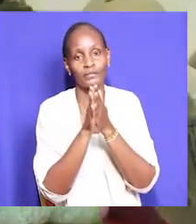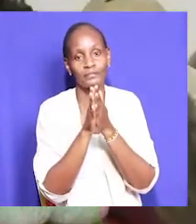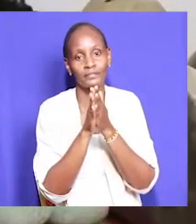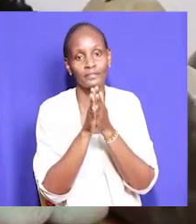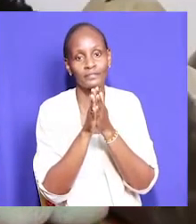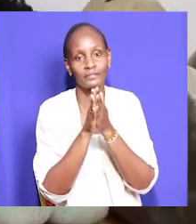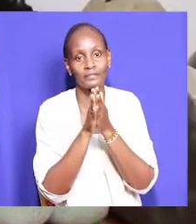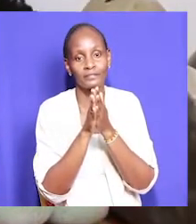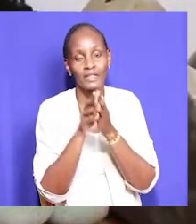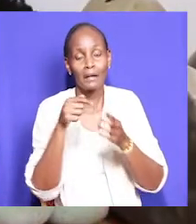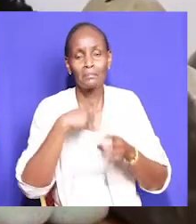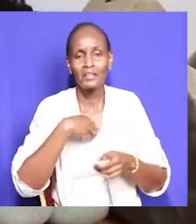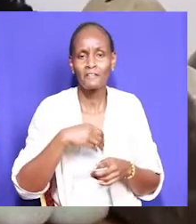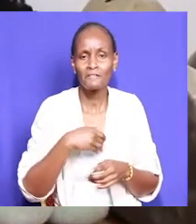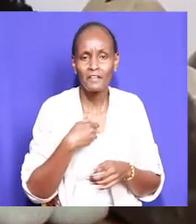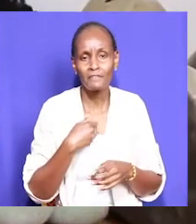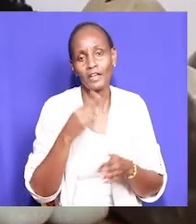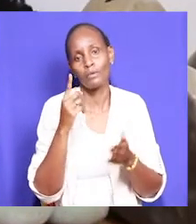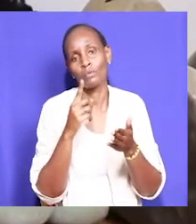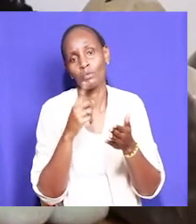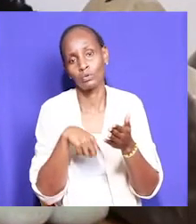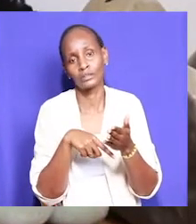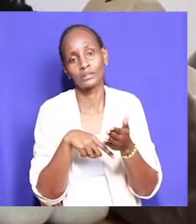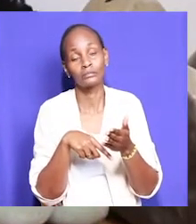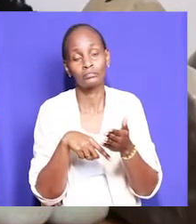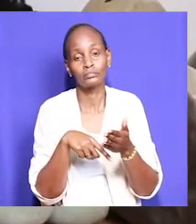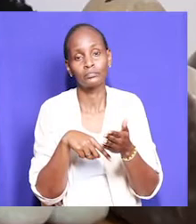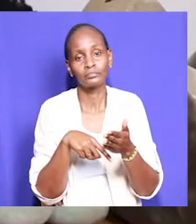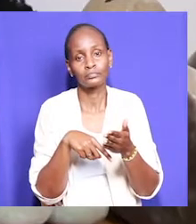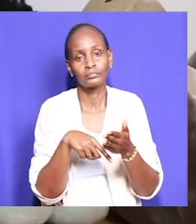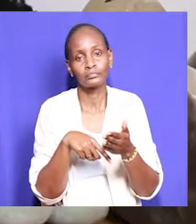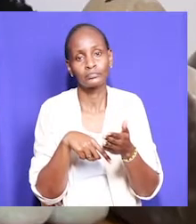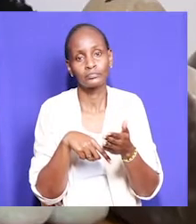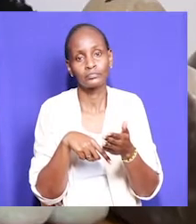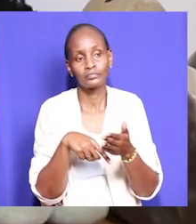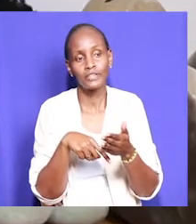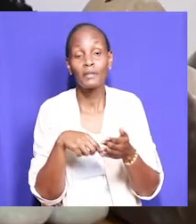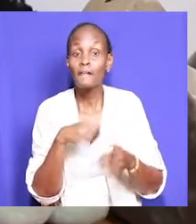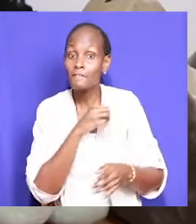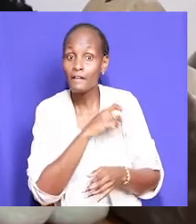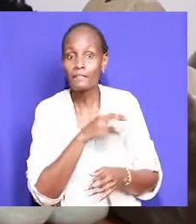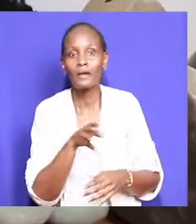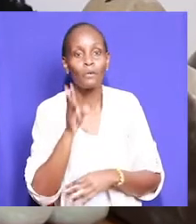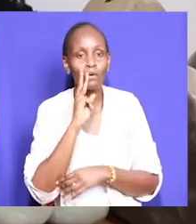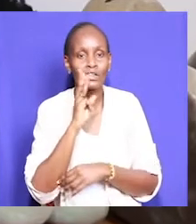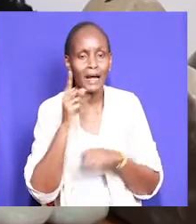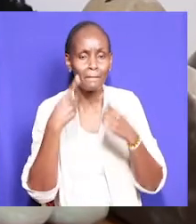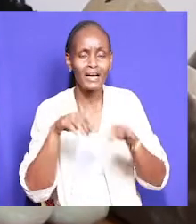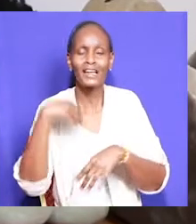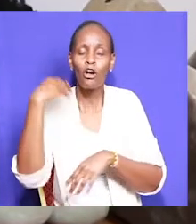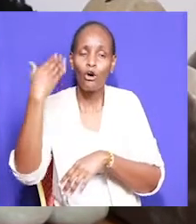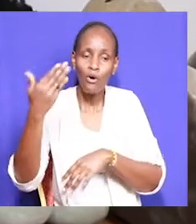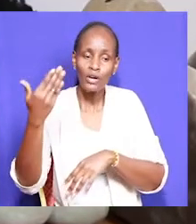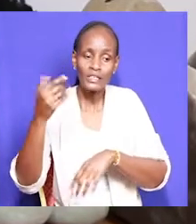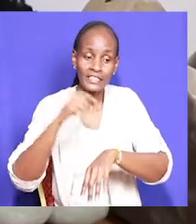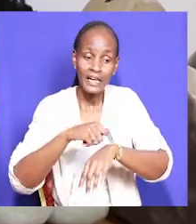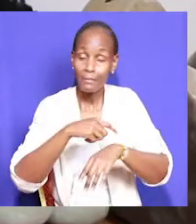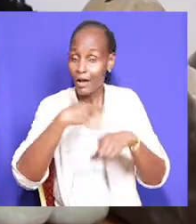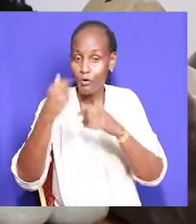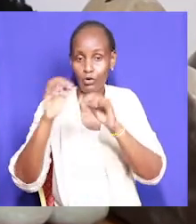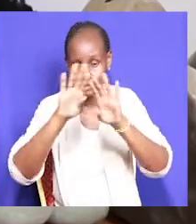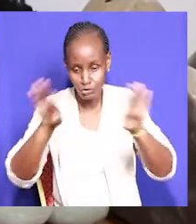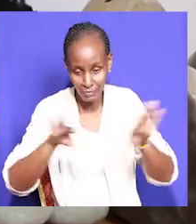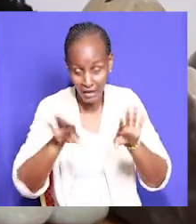tell you what I'm afraid of? I'm afraid of water. But every time I go for swimming, I ask Jesus to give me